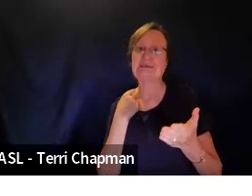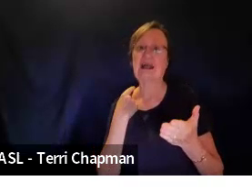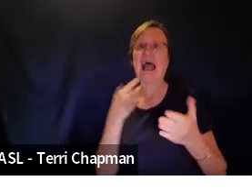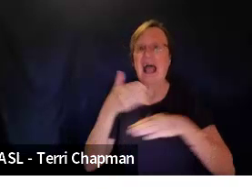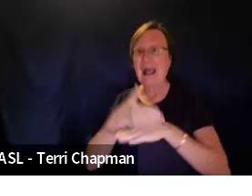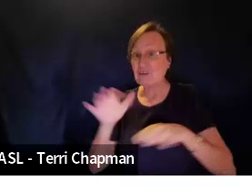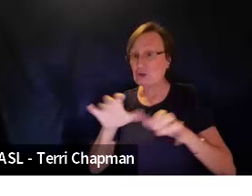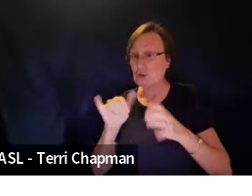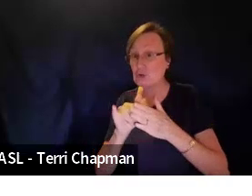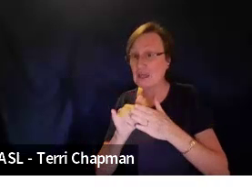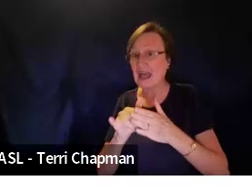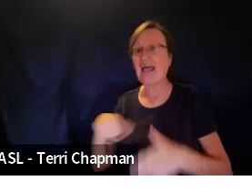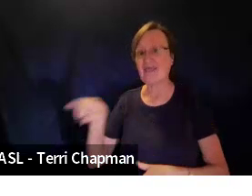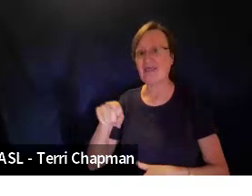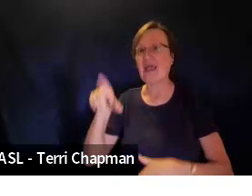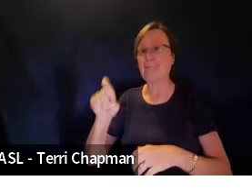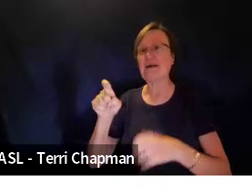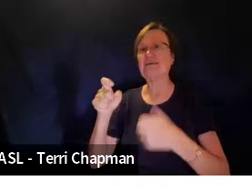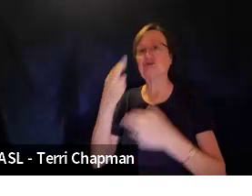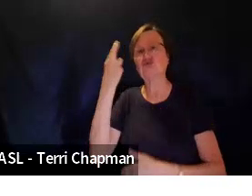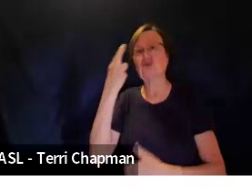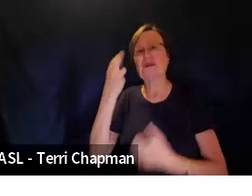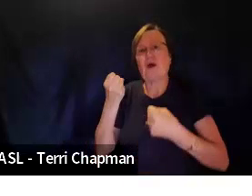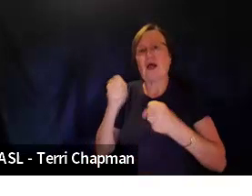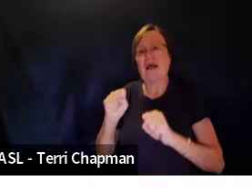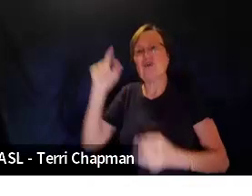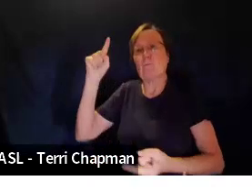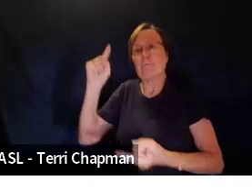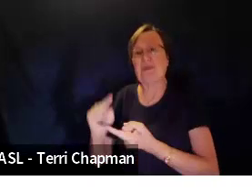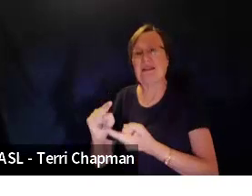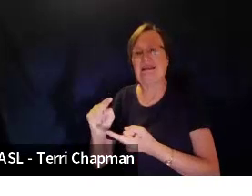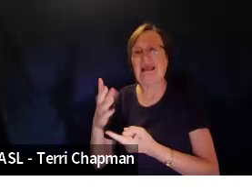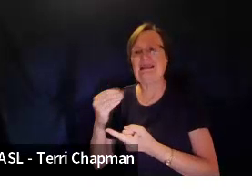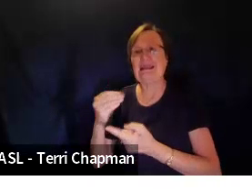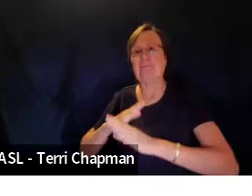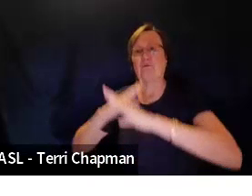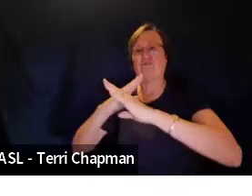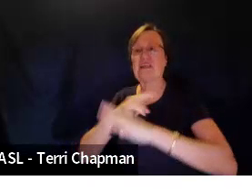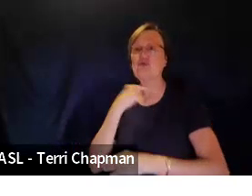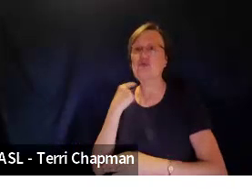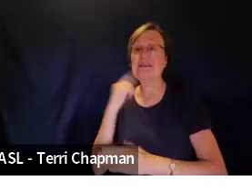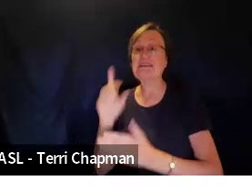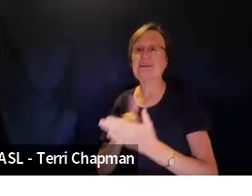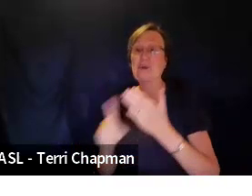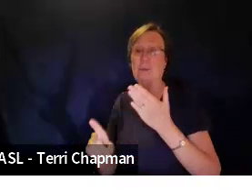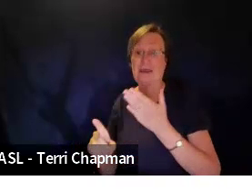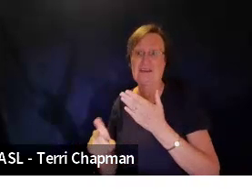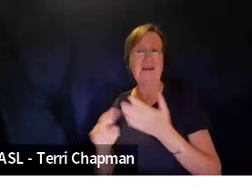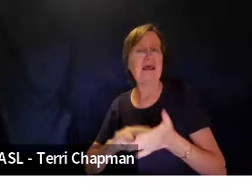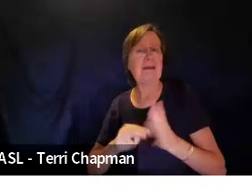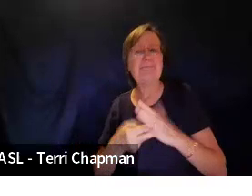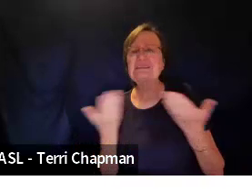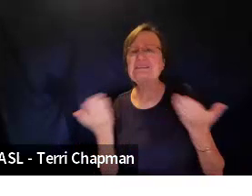make reasonable efforts to mitigate and prevent this risk of discrimination. Again, what does that mean? That can